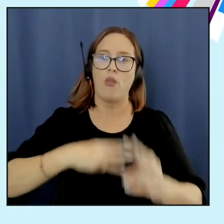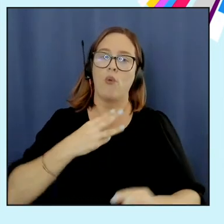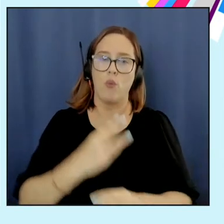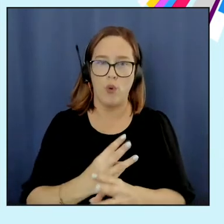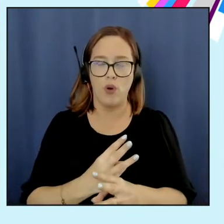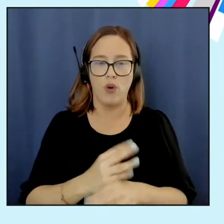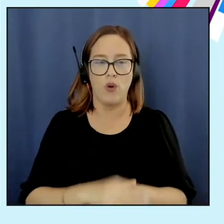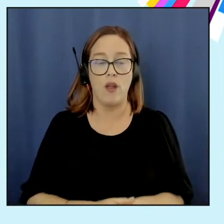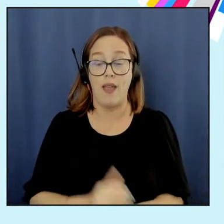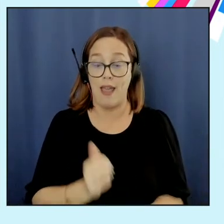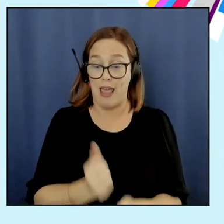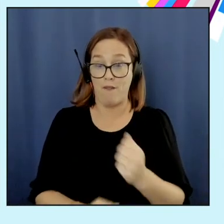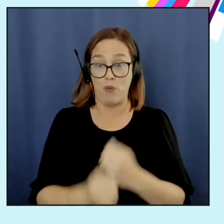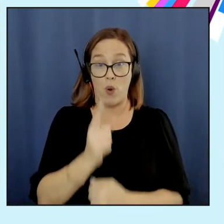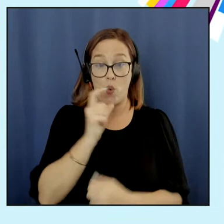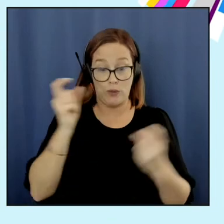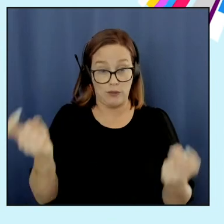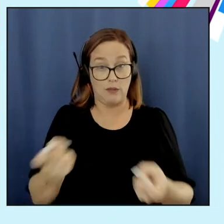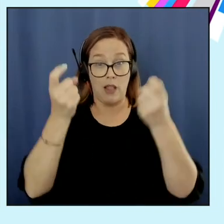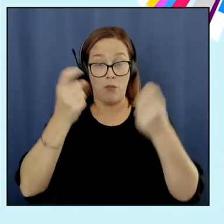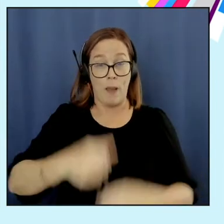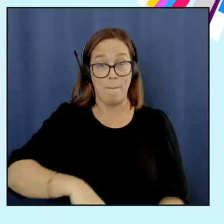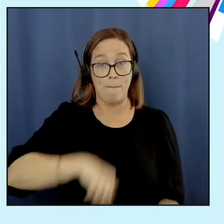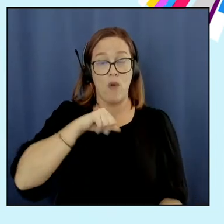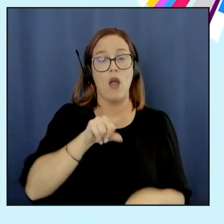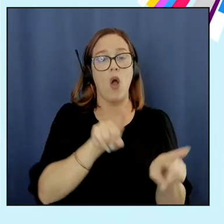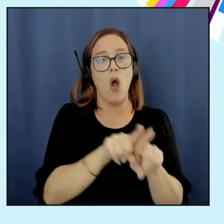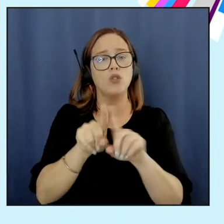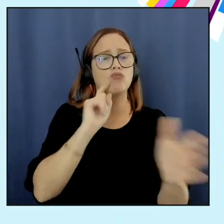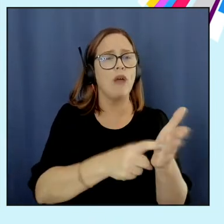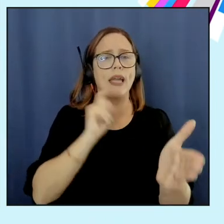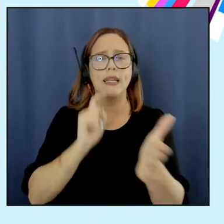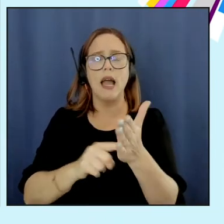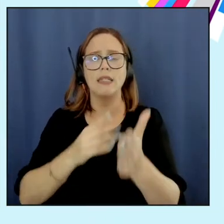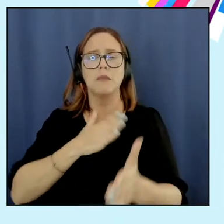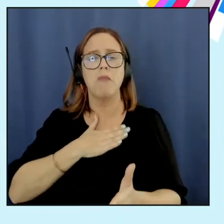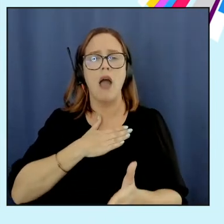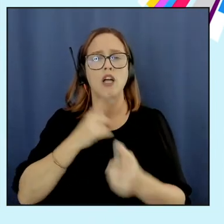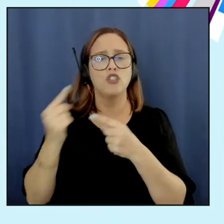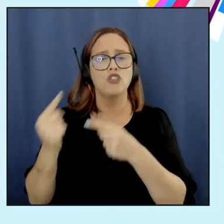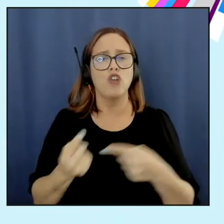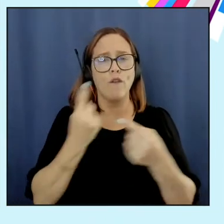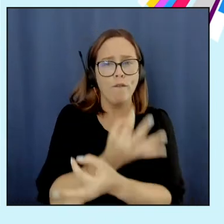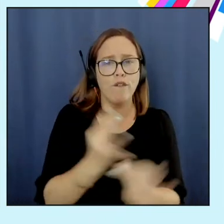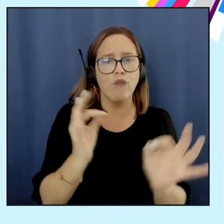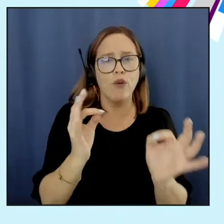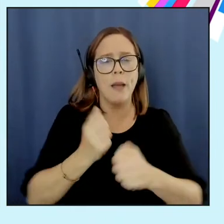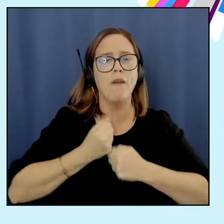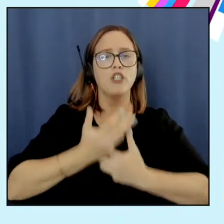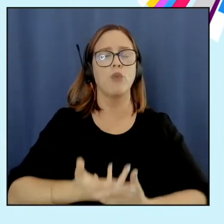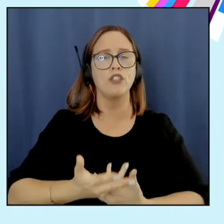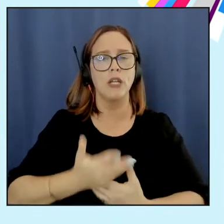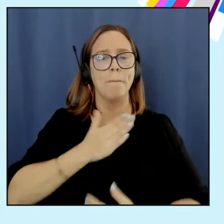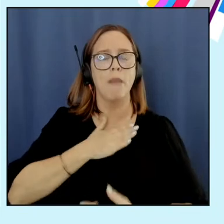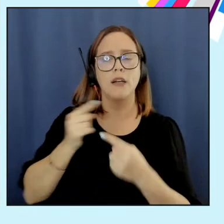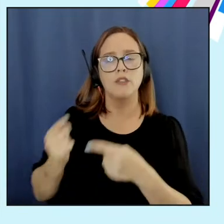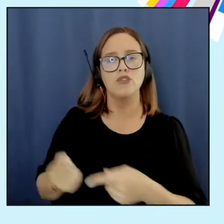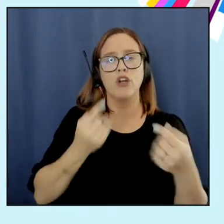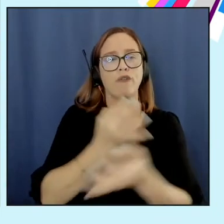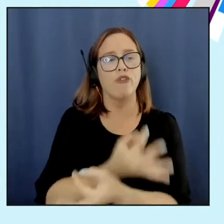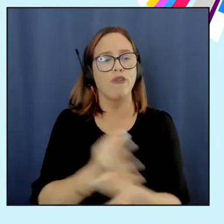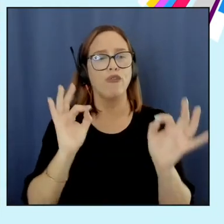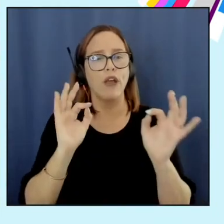everybody who celebrates Pride also recognizes my struggle for freedom of expression, my struggle for freedom to be